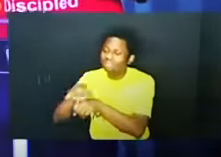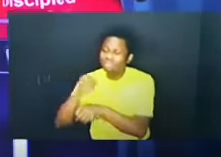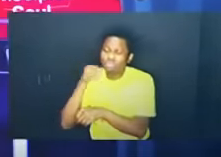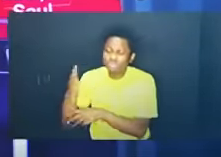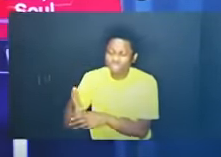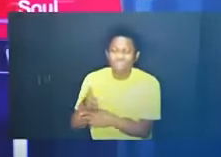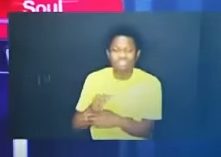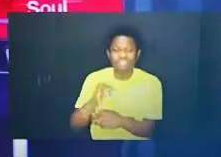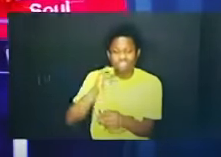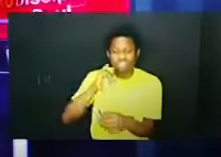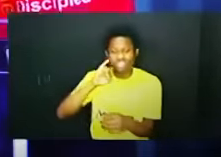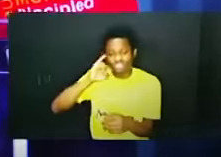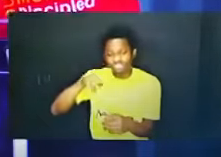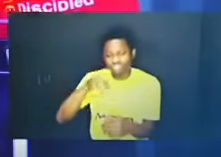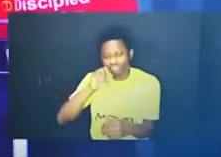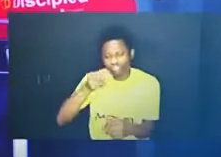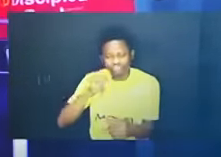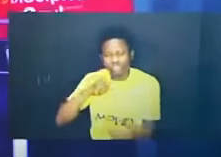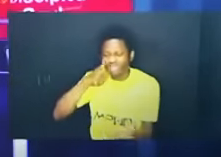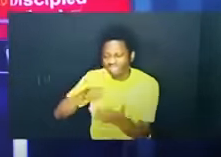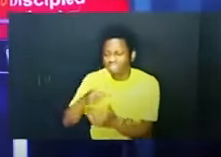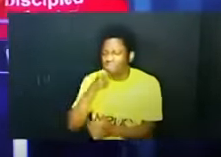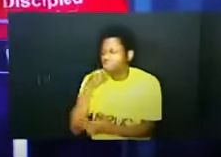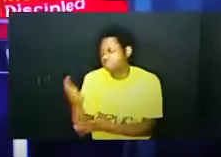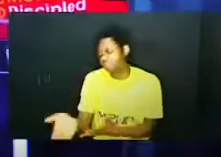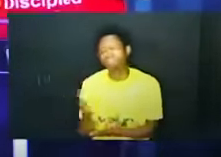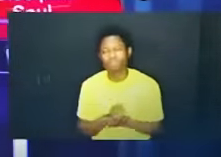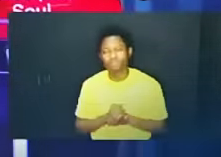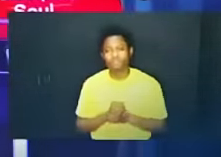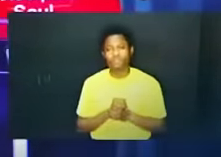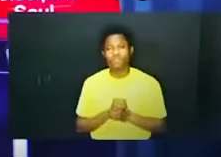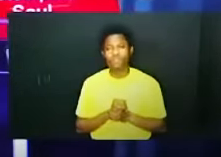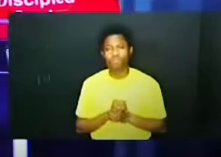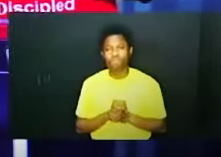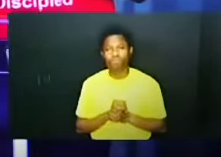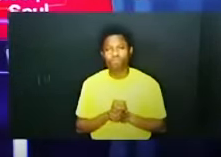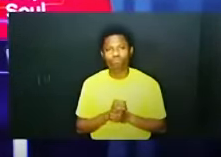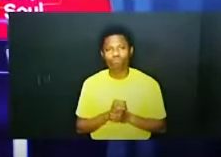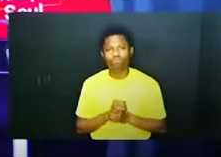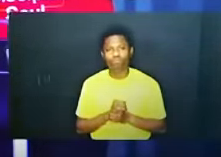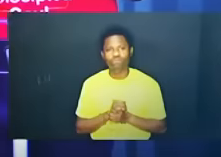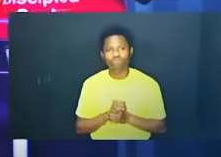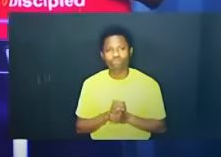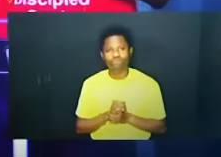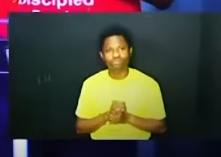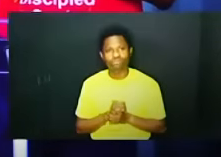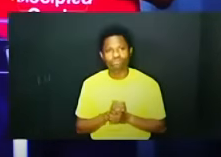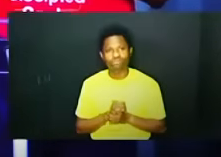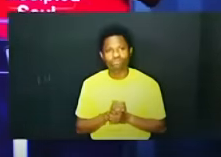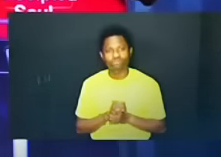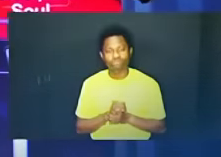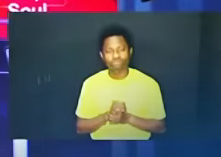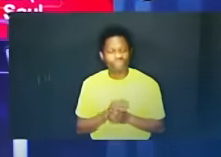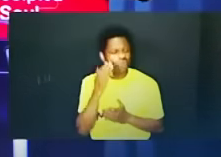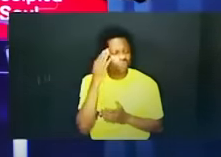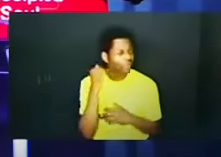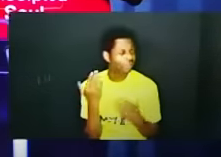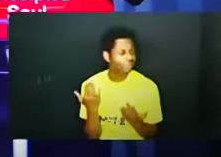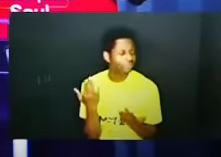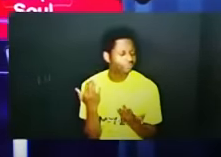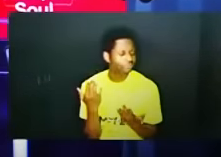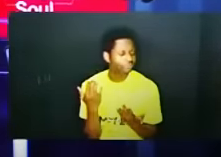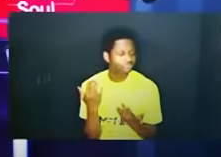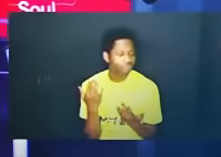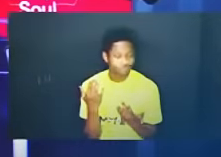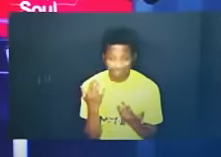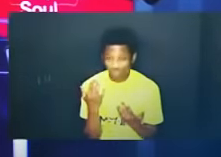Peter whom are training mu and now unhun ewo Johannes whom are training mu and in kind of it is anus. This is so because of the